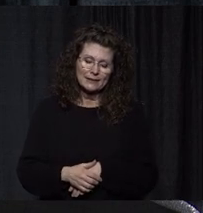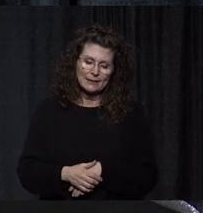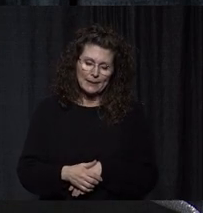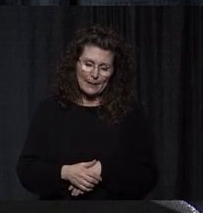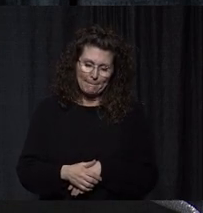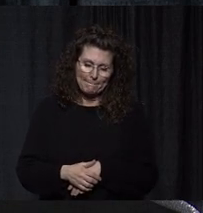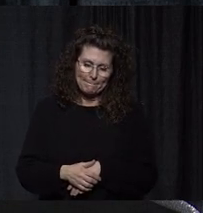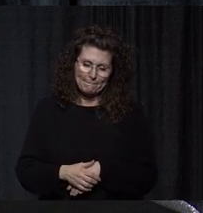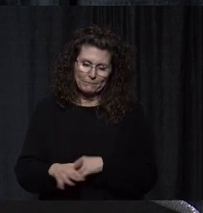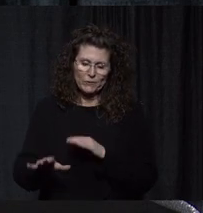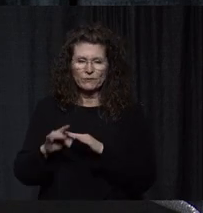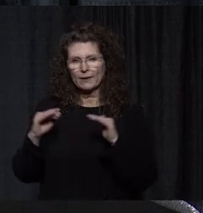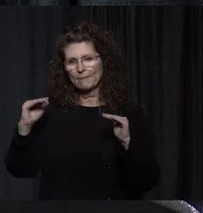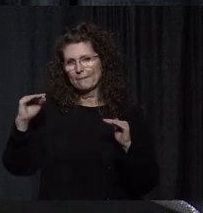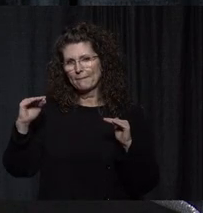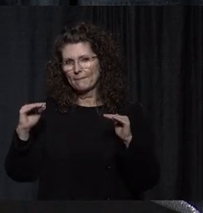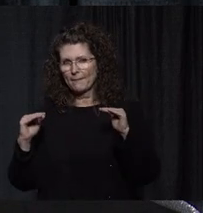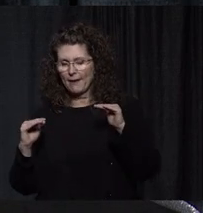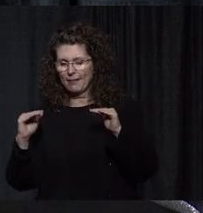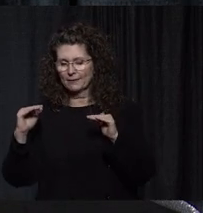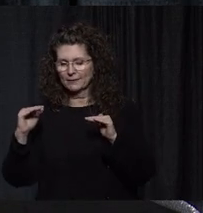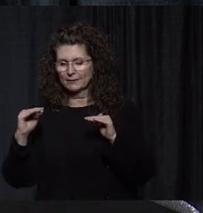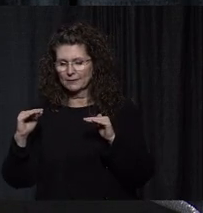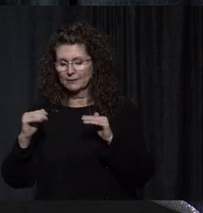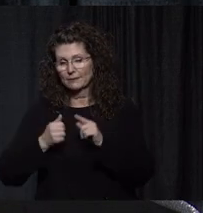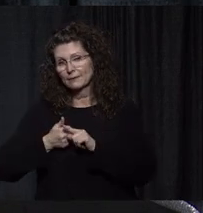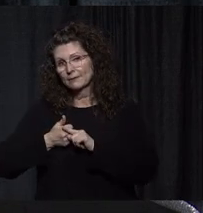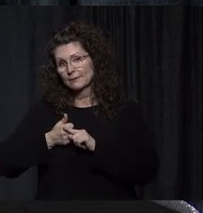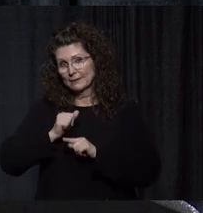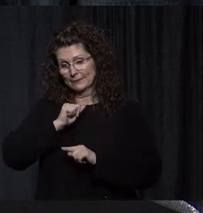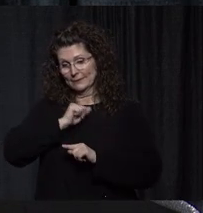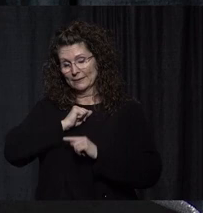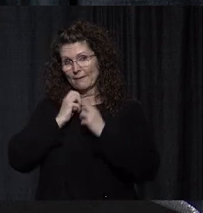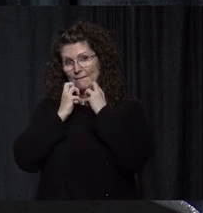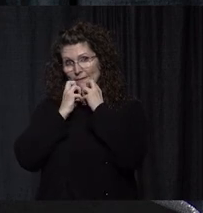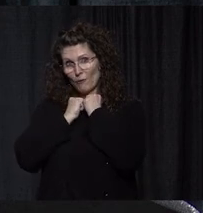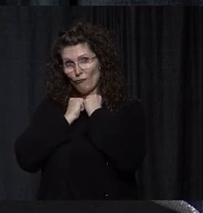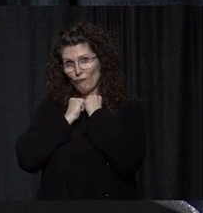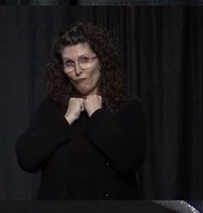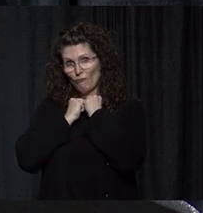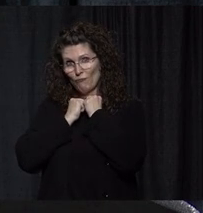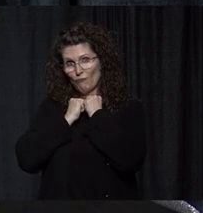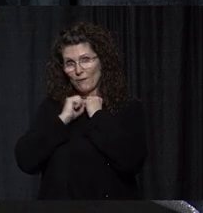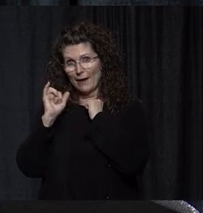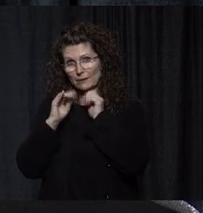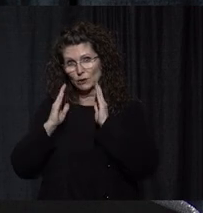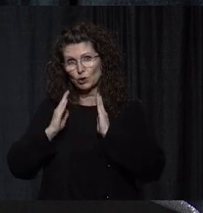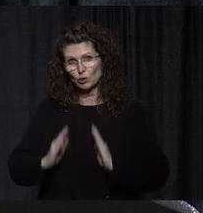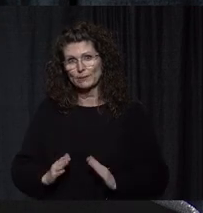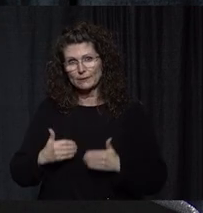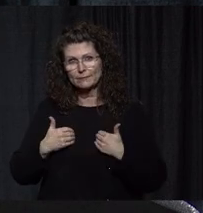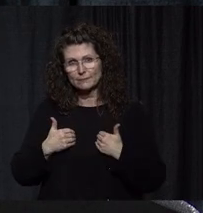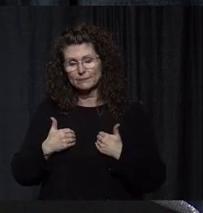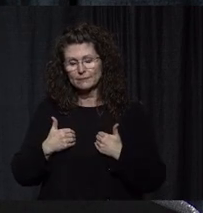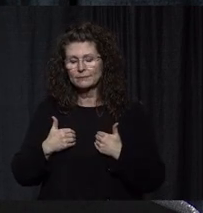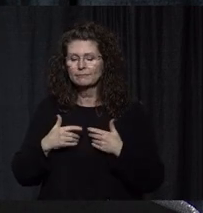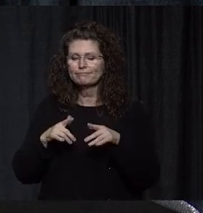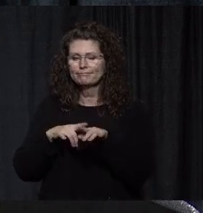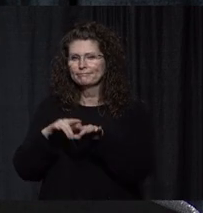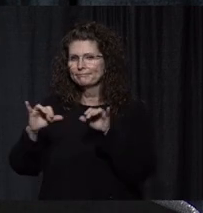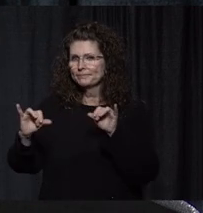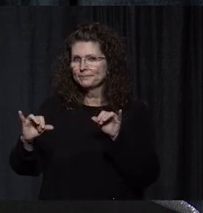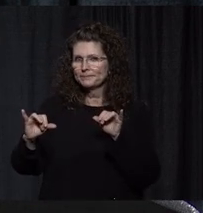balancing of taking care of yourself as a human being, but also